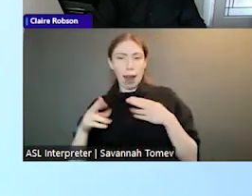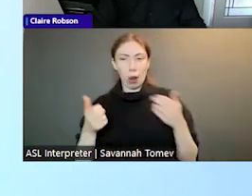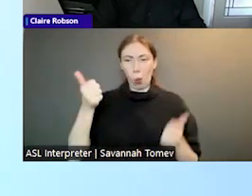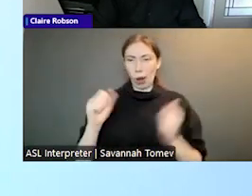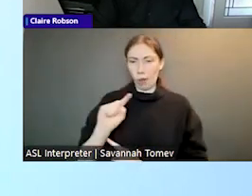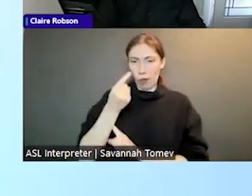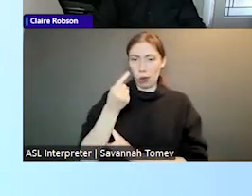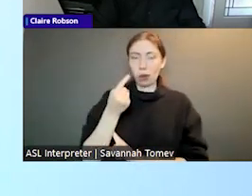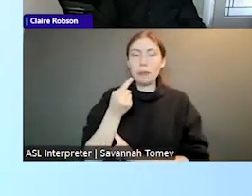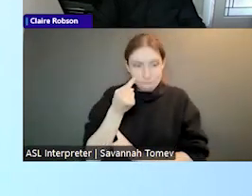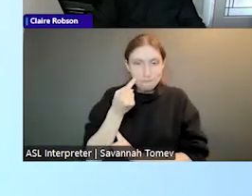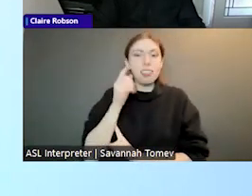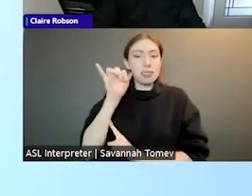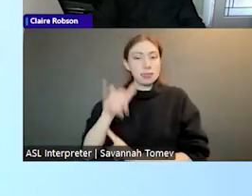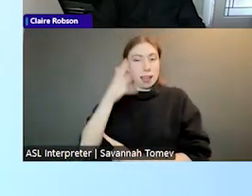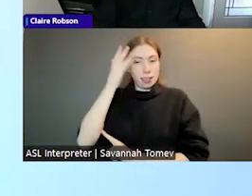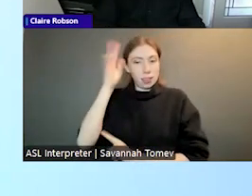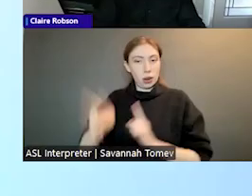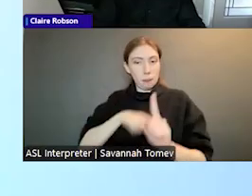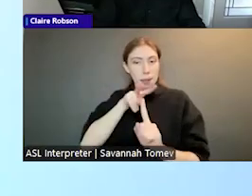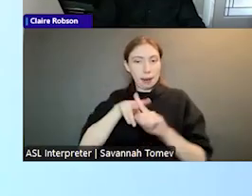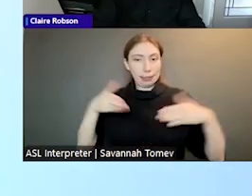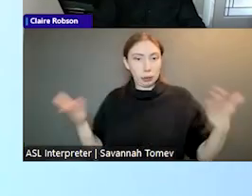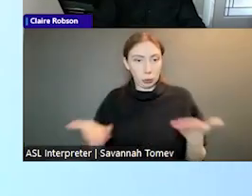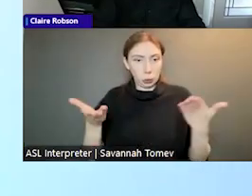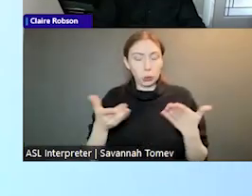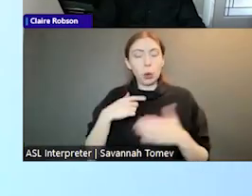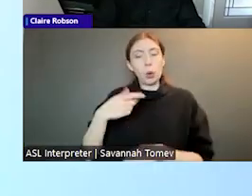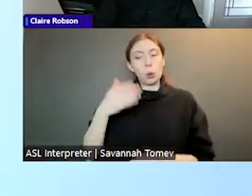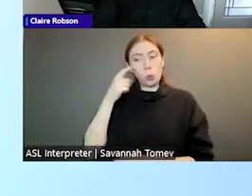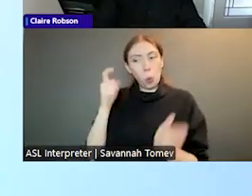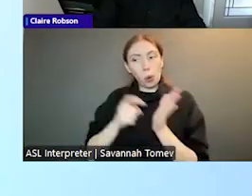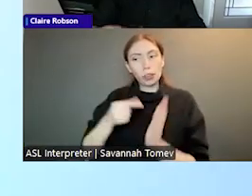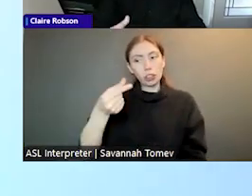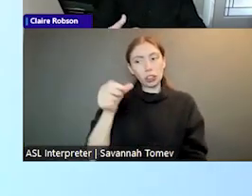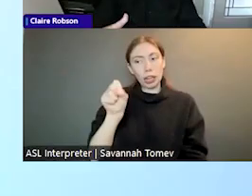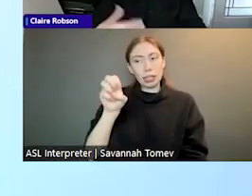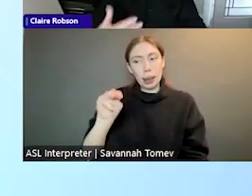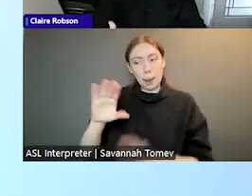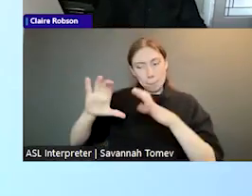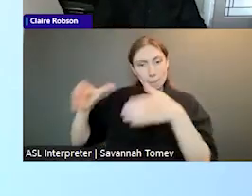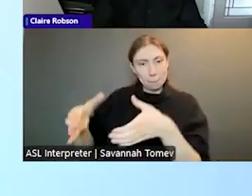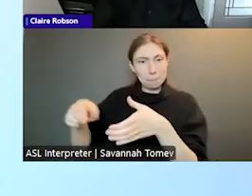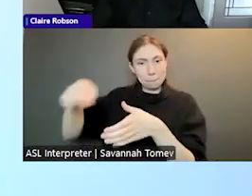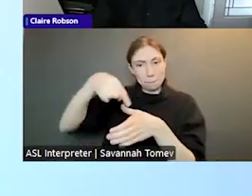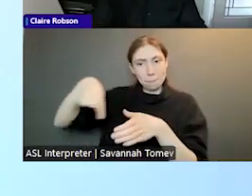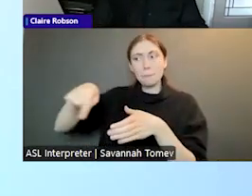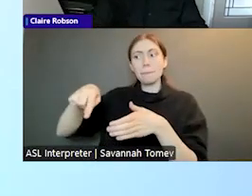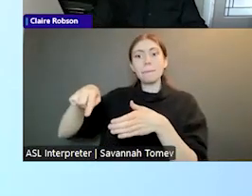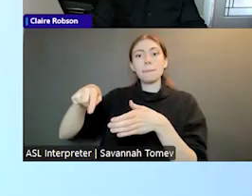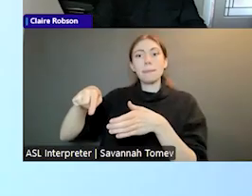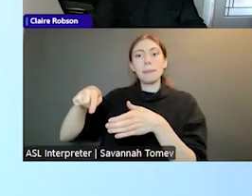and sexual minority people have been abused in childhood, this is what turns them